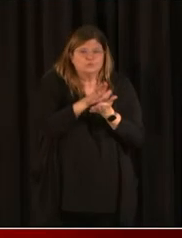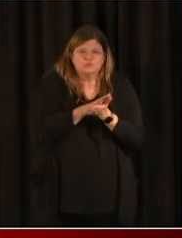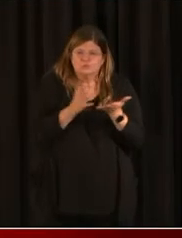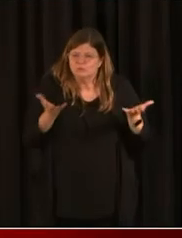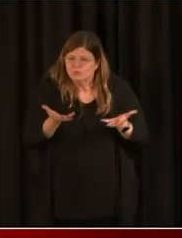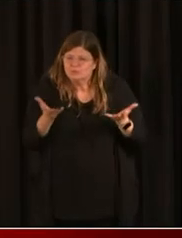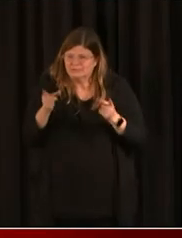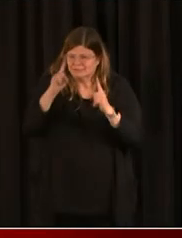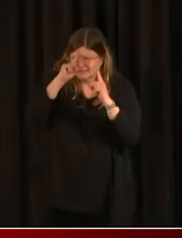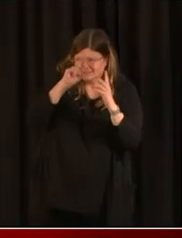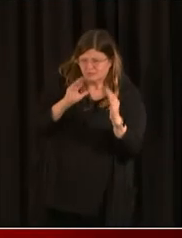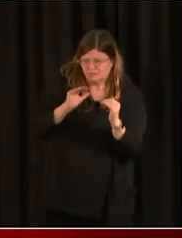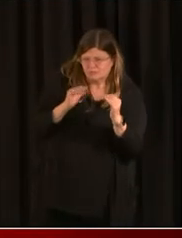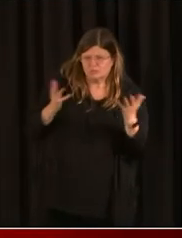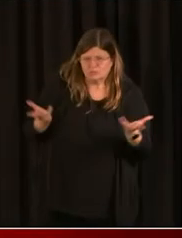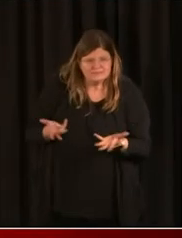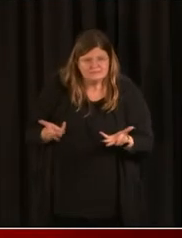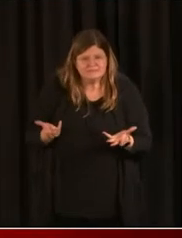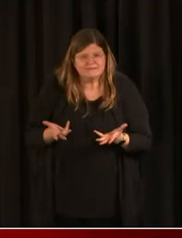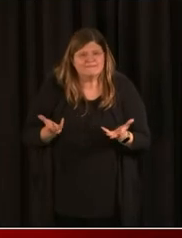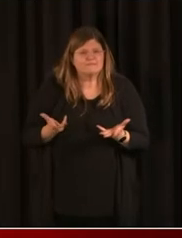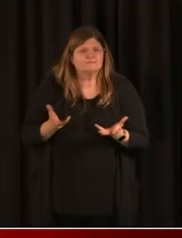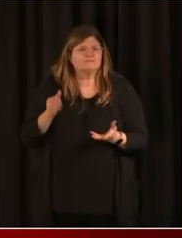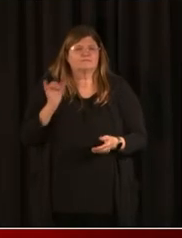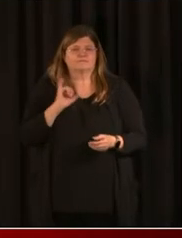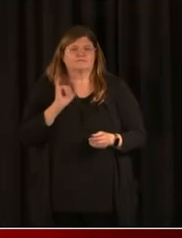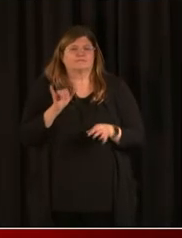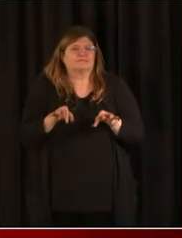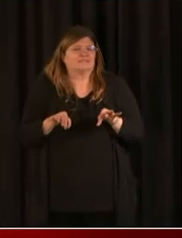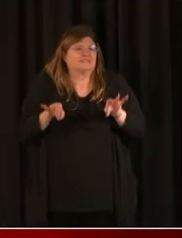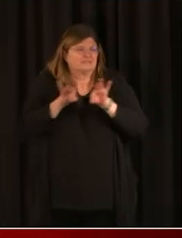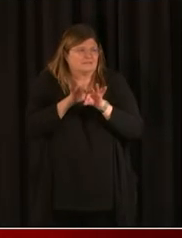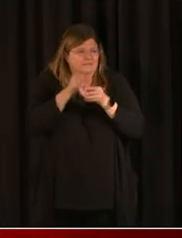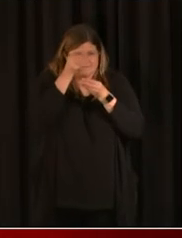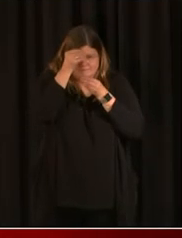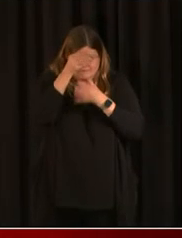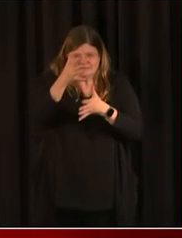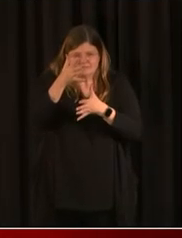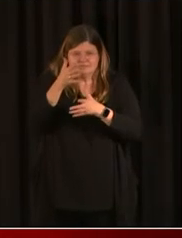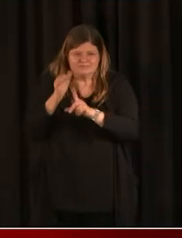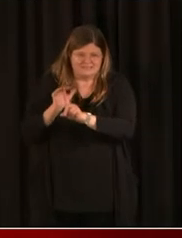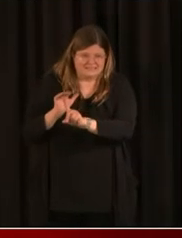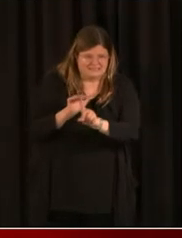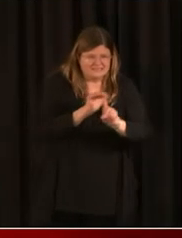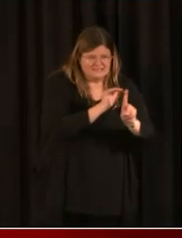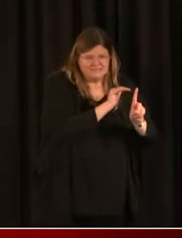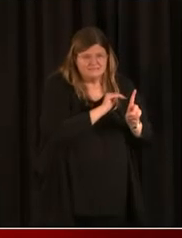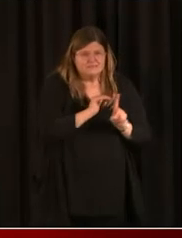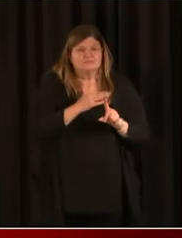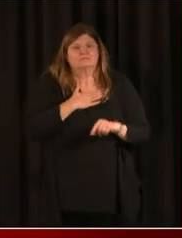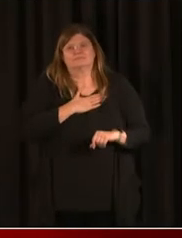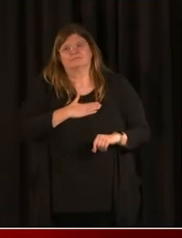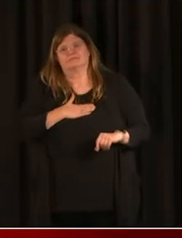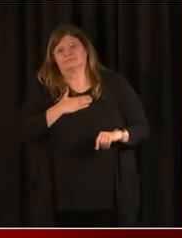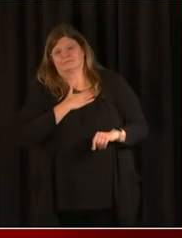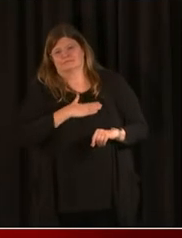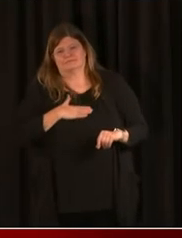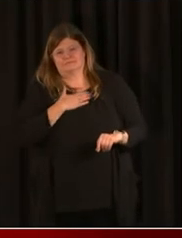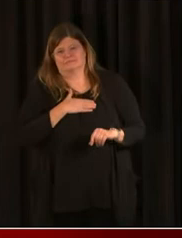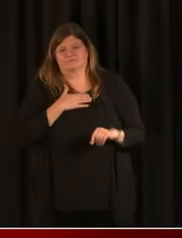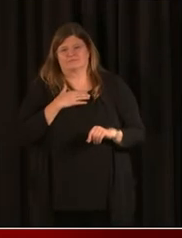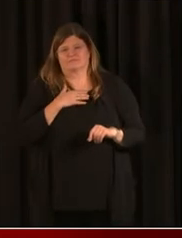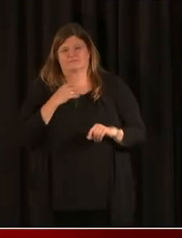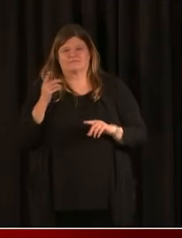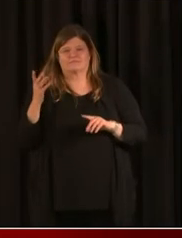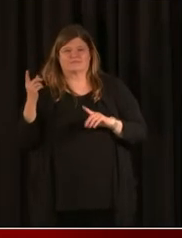should expect in school, and also other important information. So just a reminder to families to please go